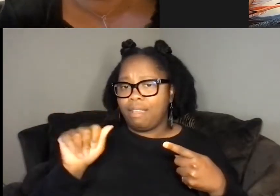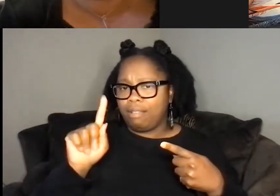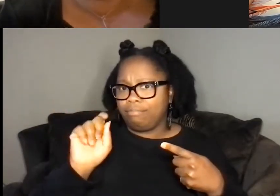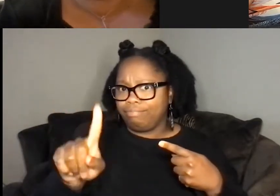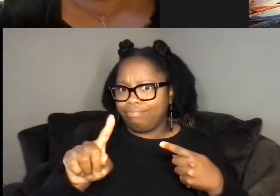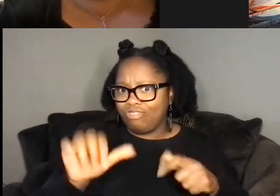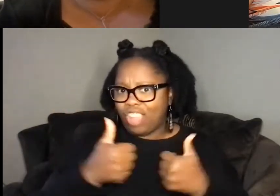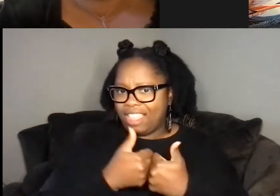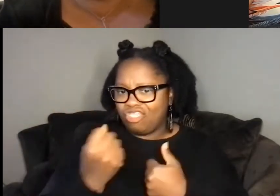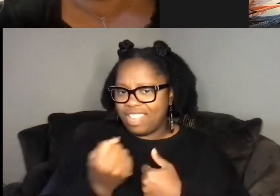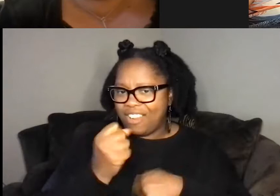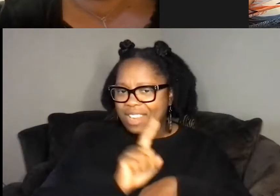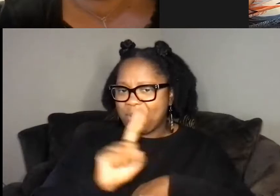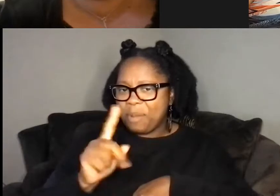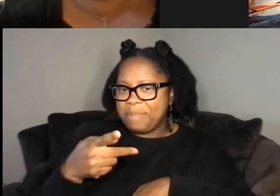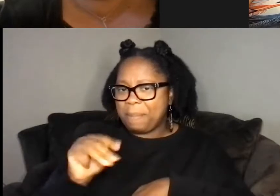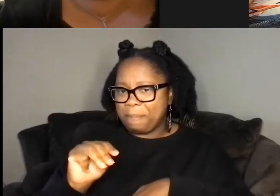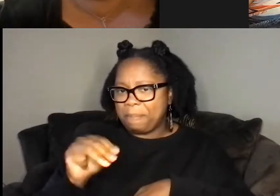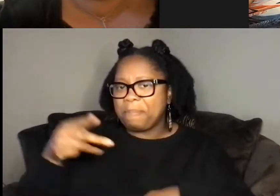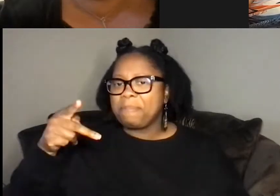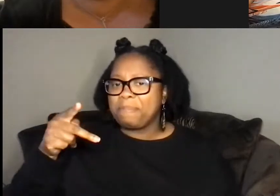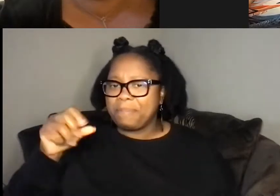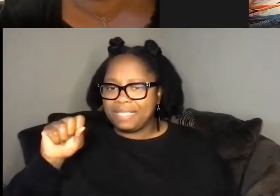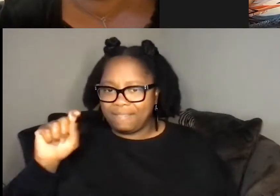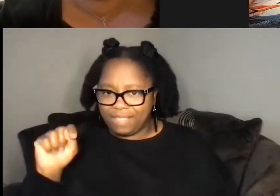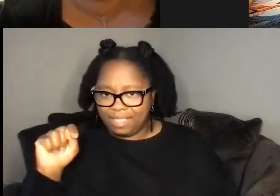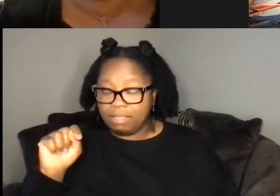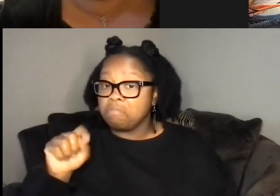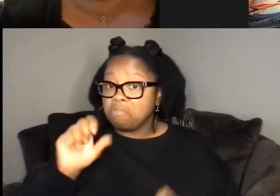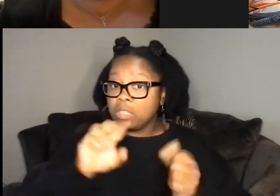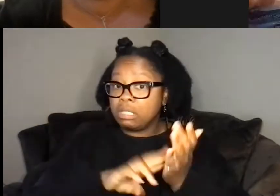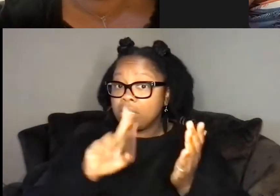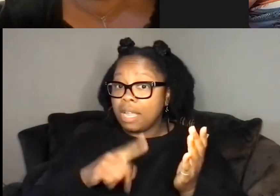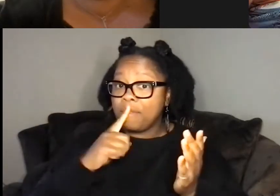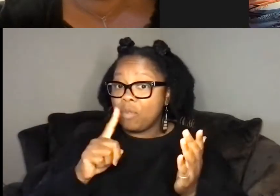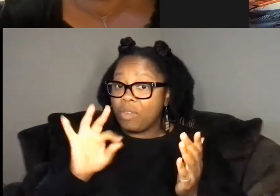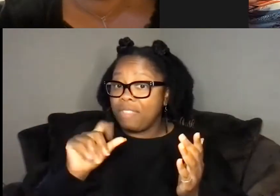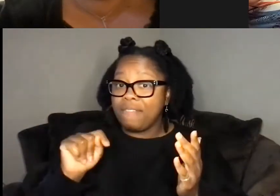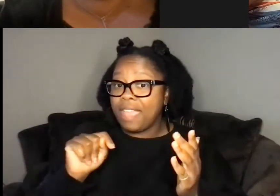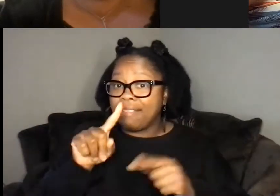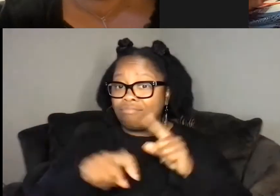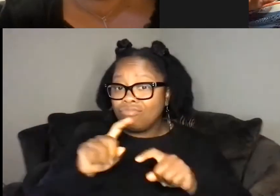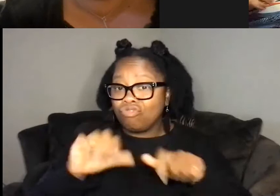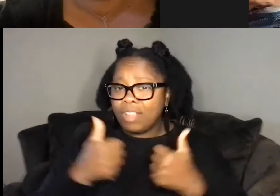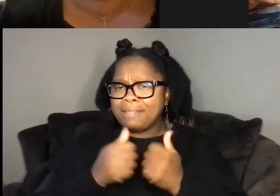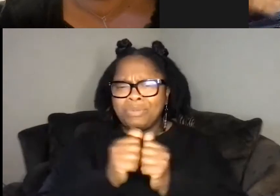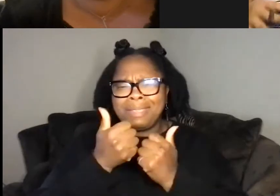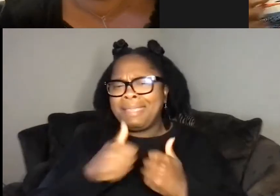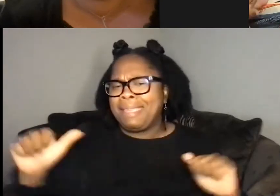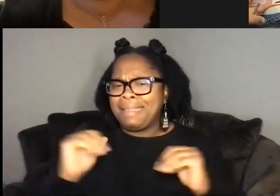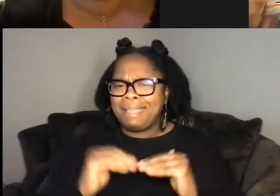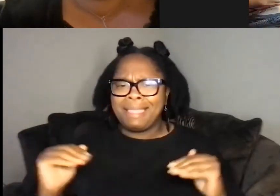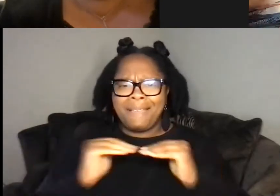this Saturday at 1 p.m. Pacific. You can sign up for the Fat Trivia Challenge with any level of experience with